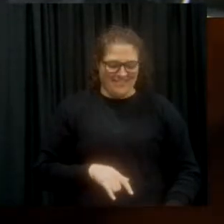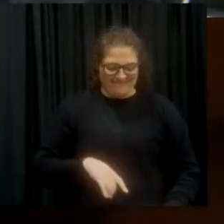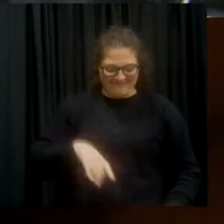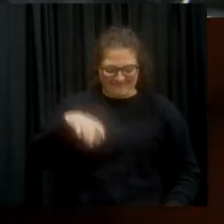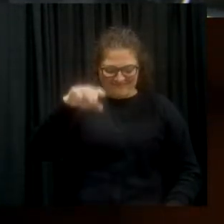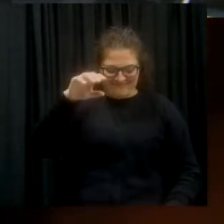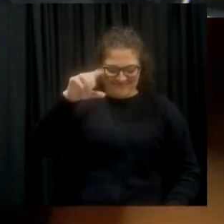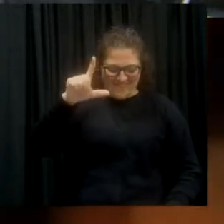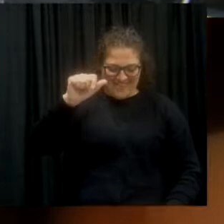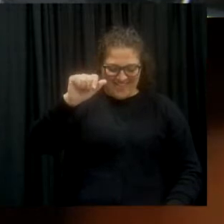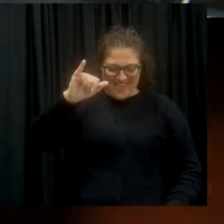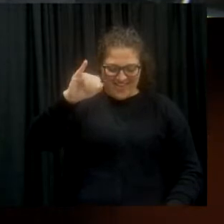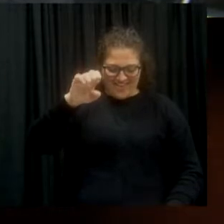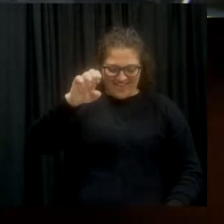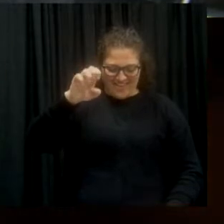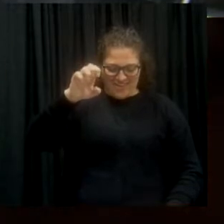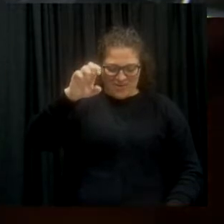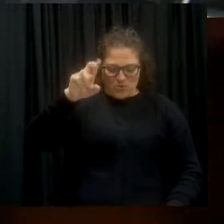Laiuni Maunawa.